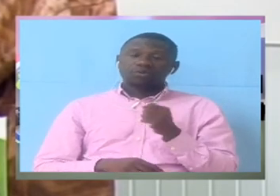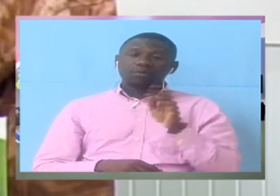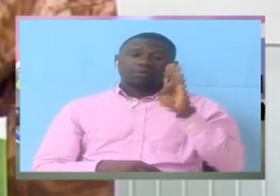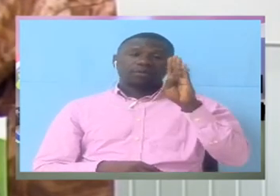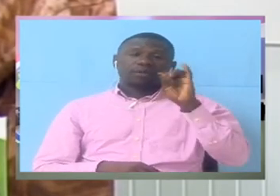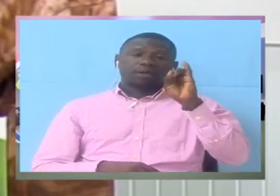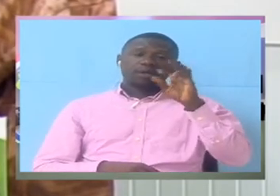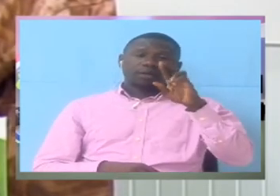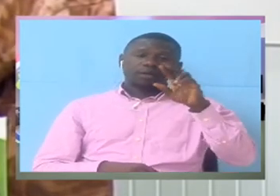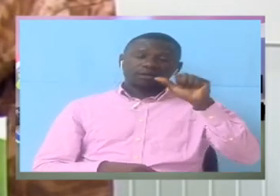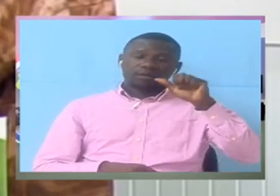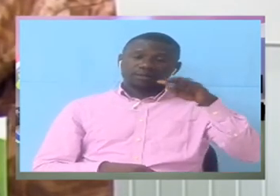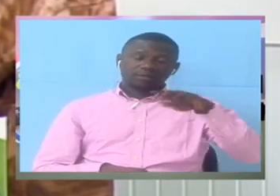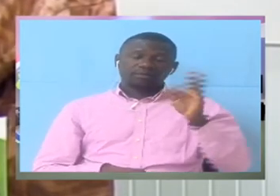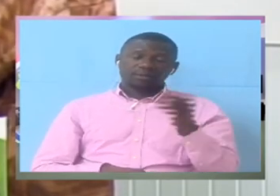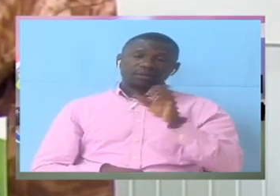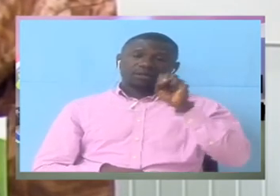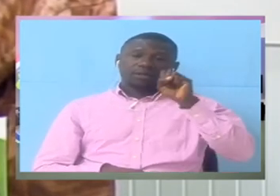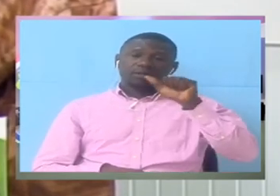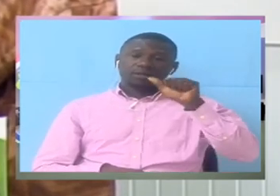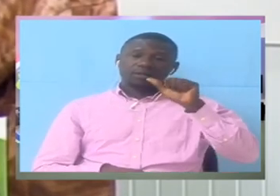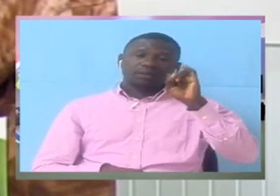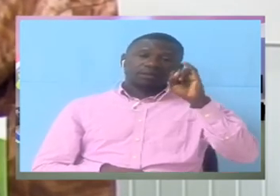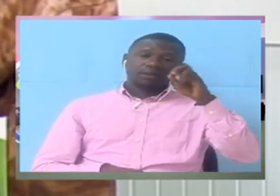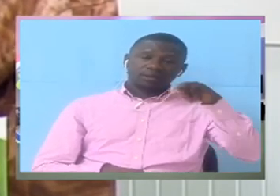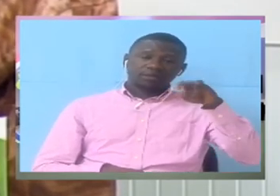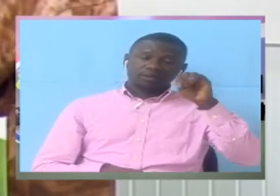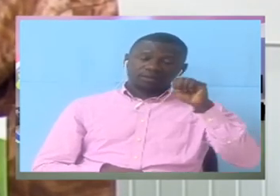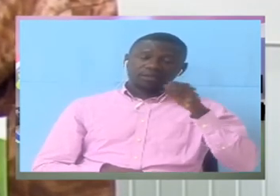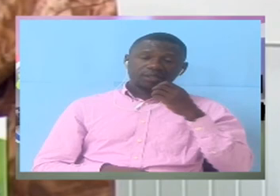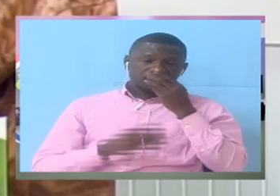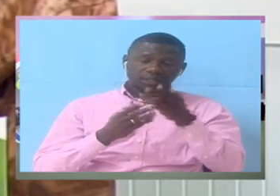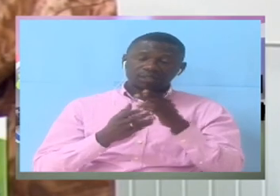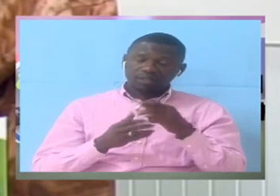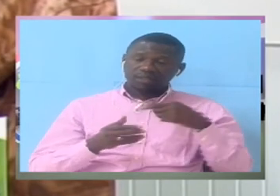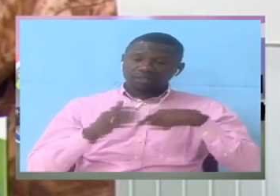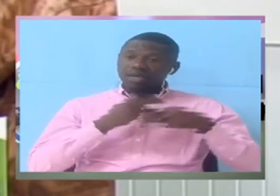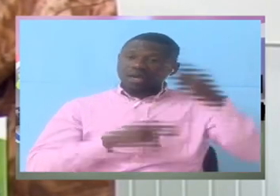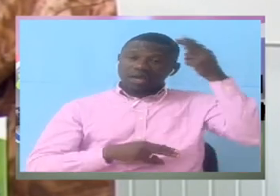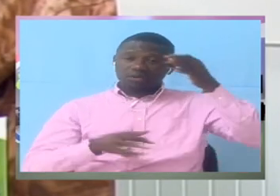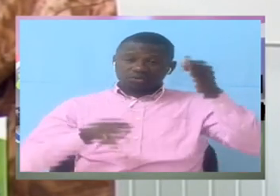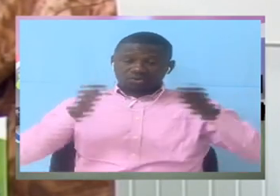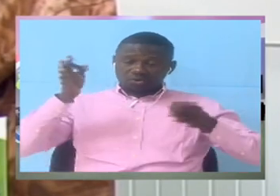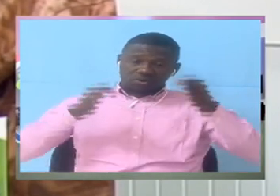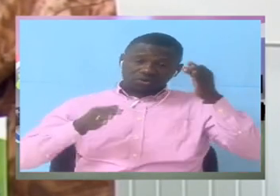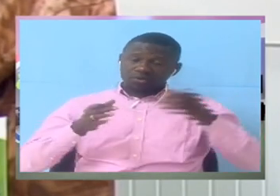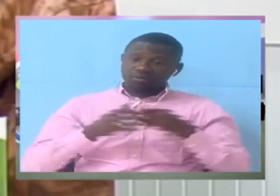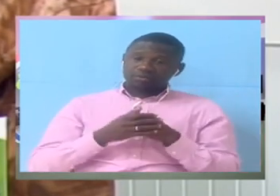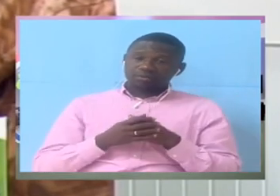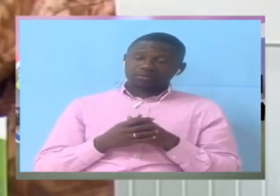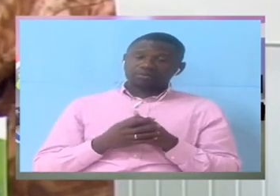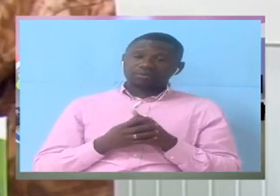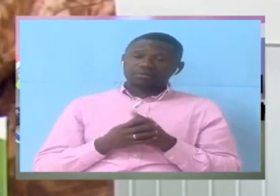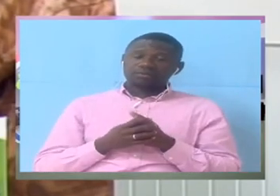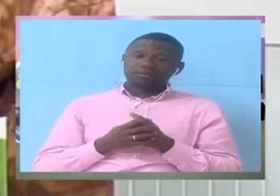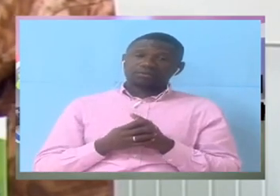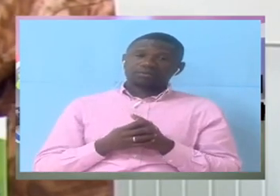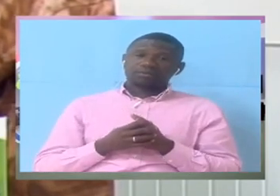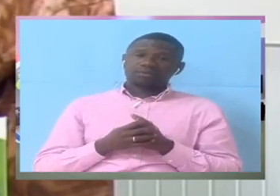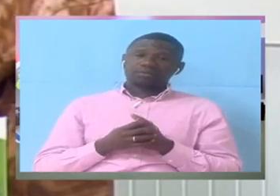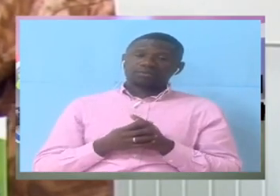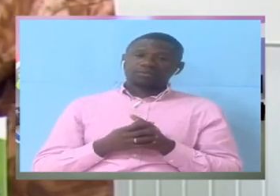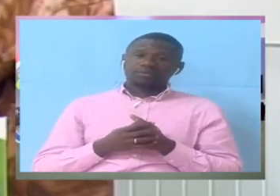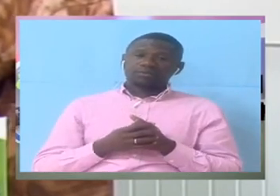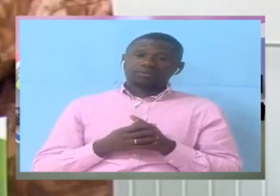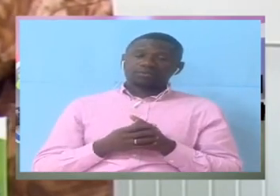Because Biransen, he said this at the High Court. Invincible, ya dramele Biransen around 8 o'clock.